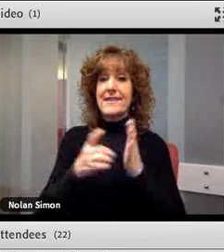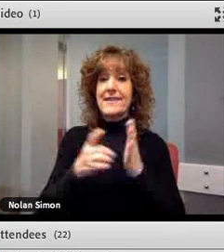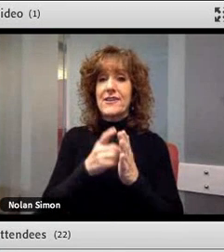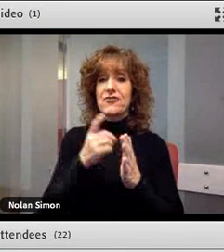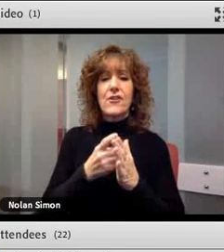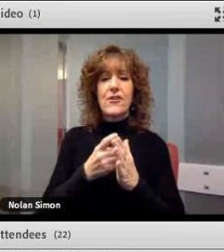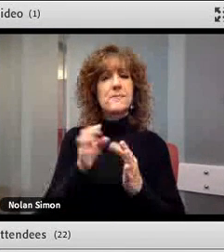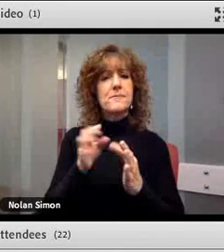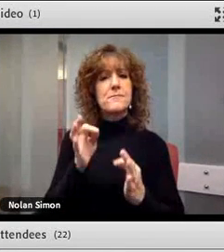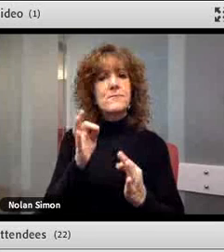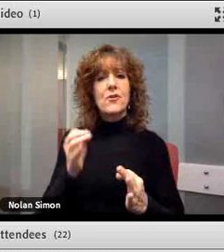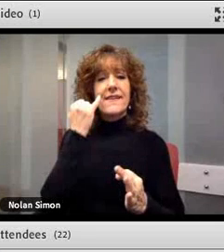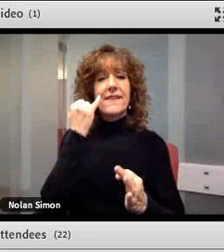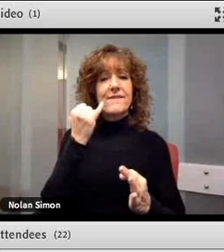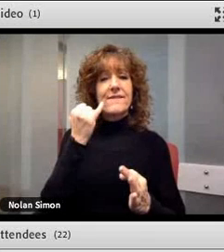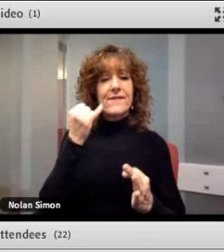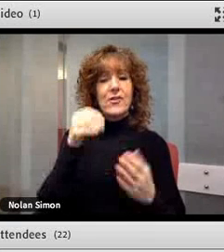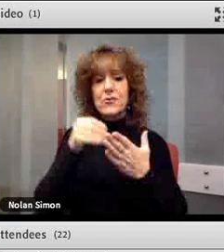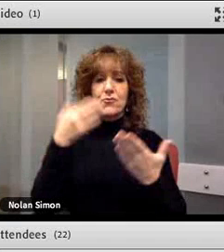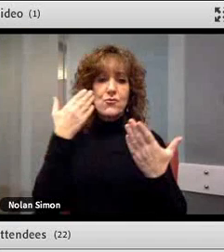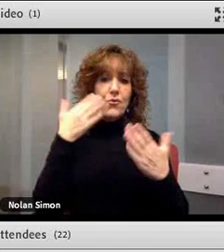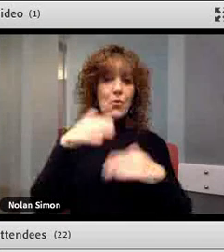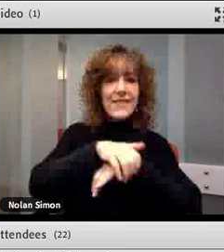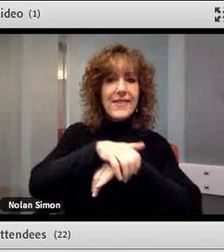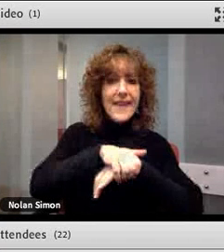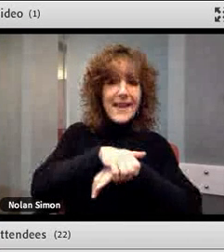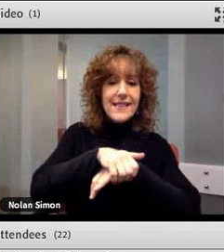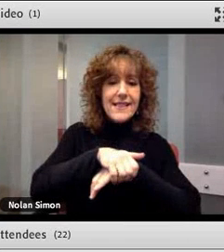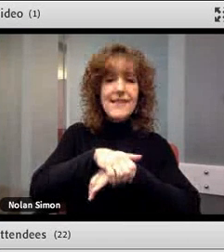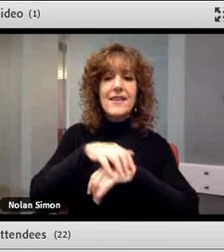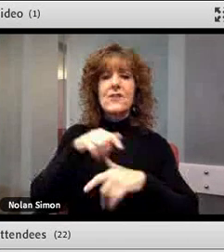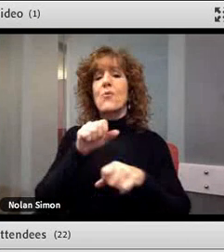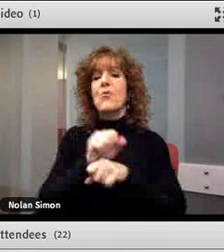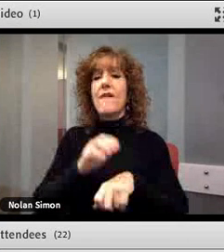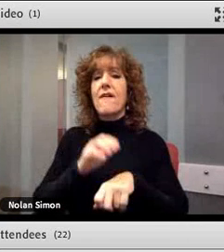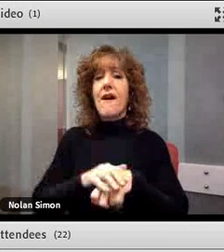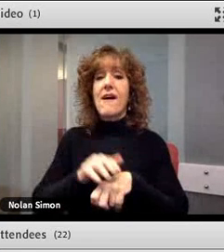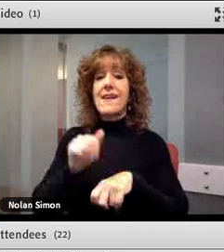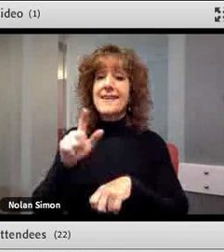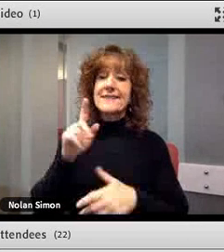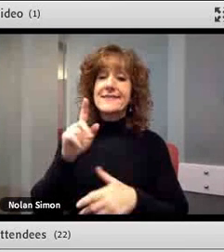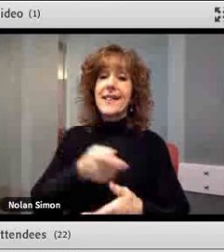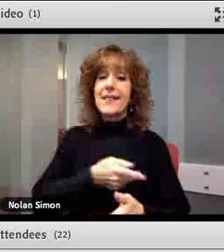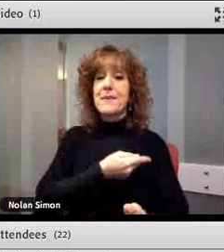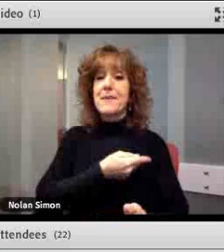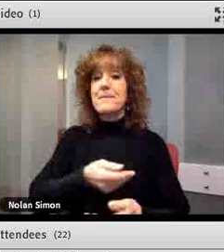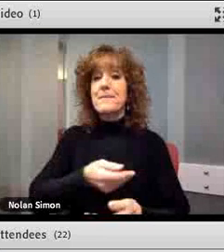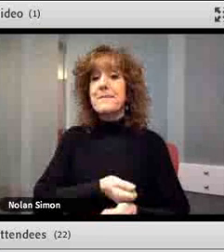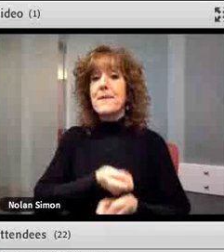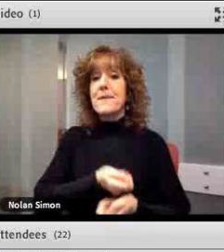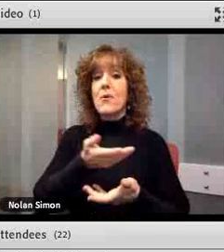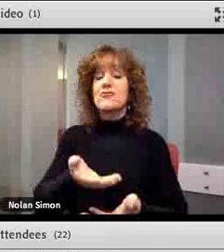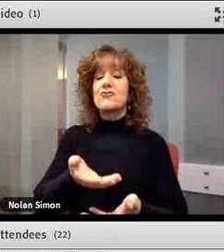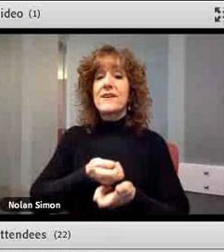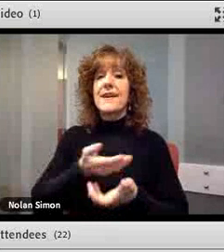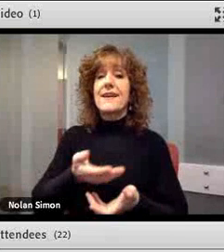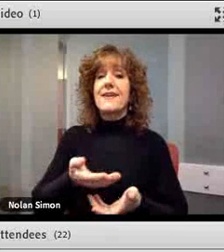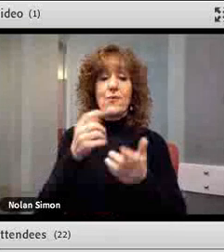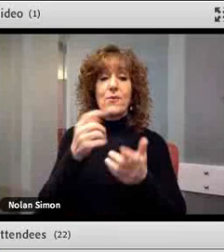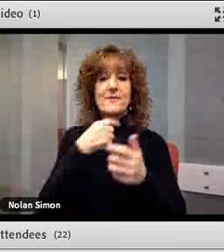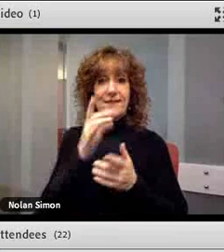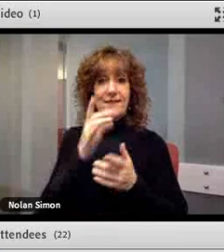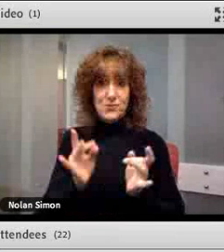does not know the English, or if you're working on ASL poetry or storytelling. So you could go in,